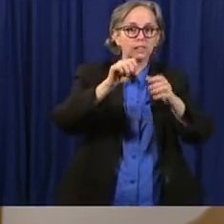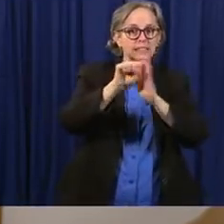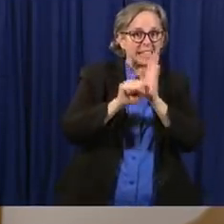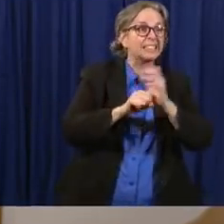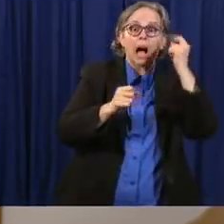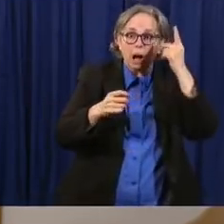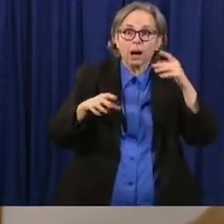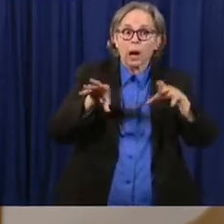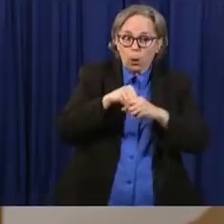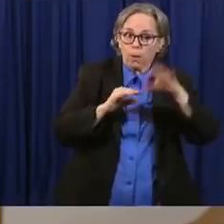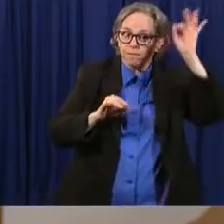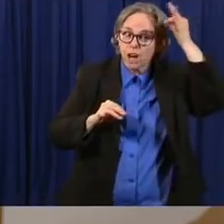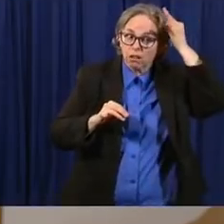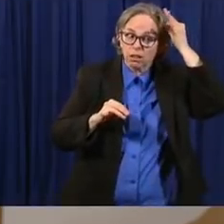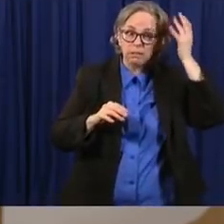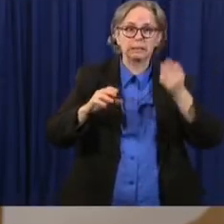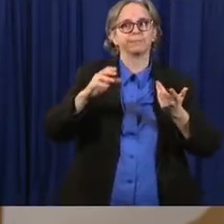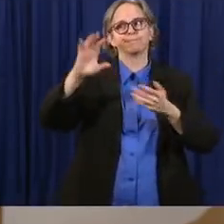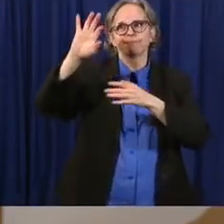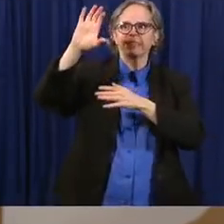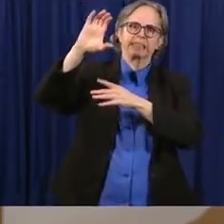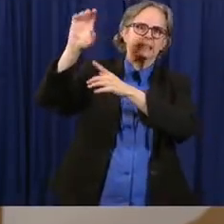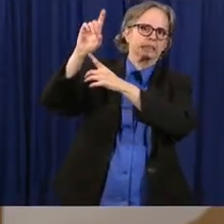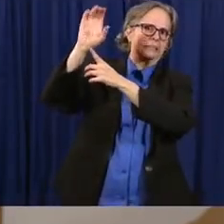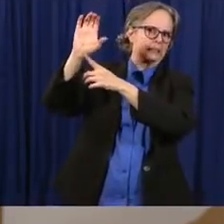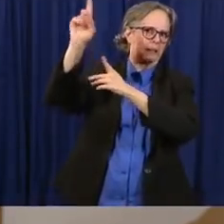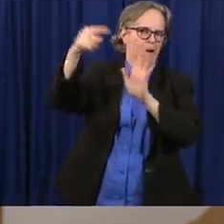for Disease Control, the CDC.